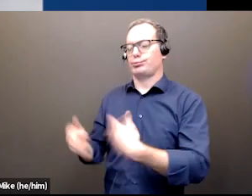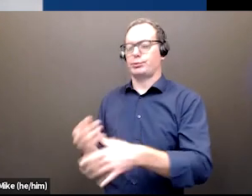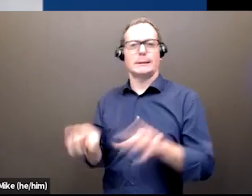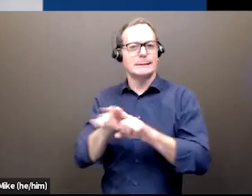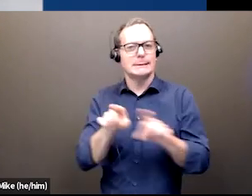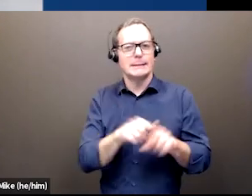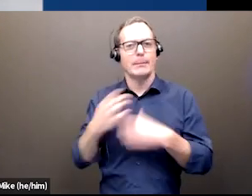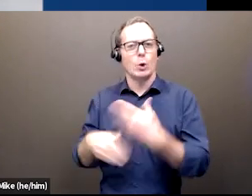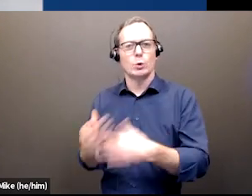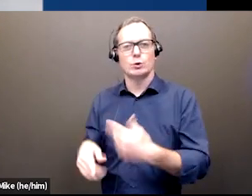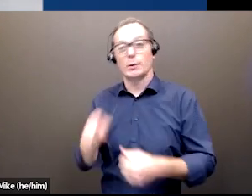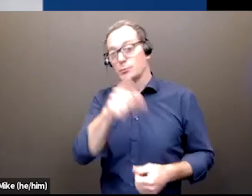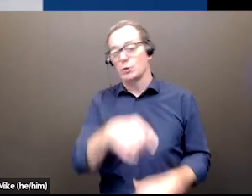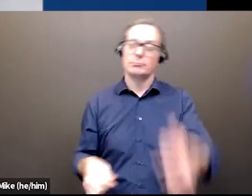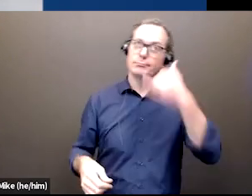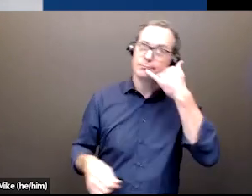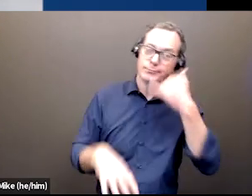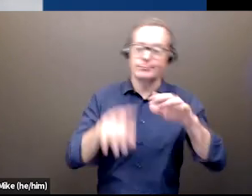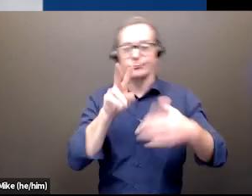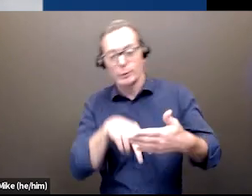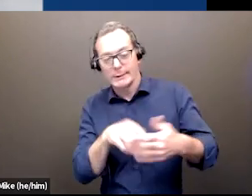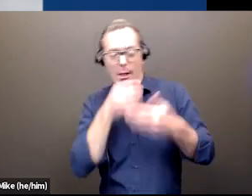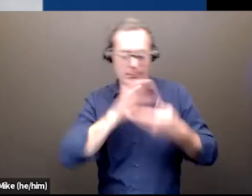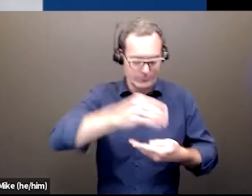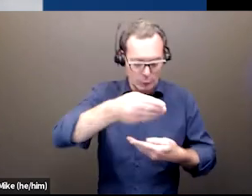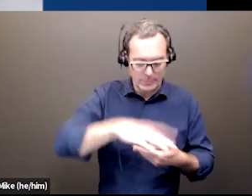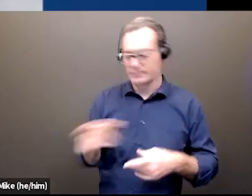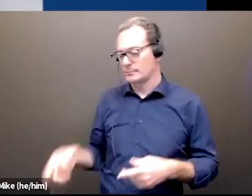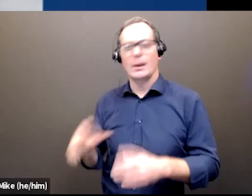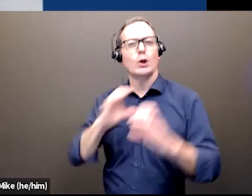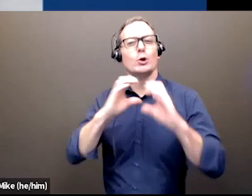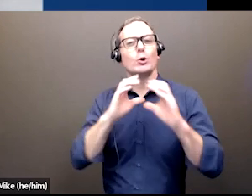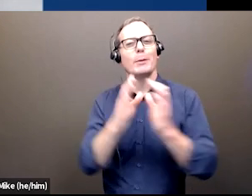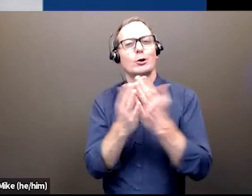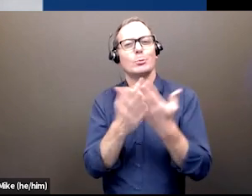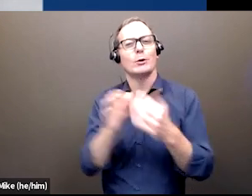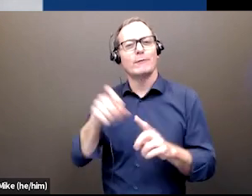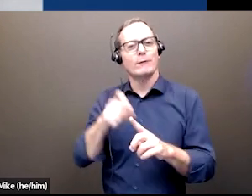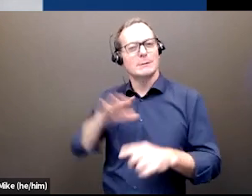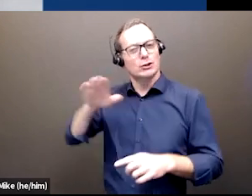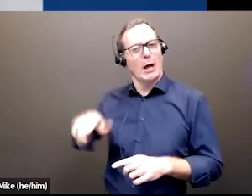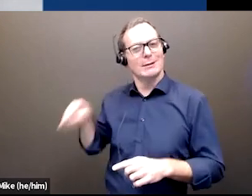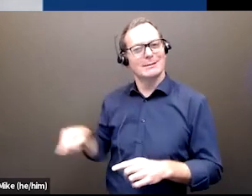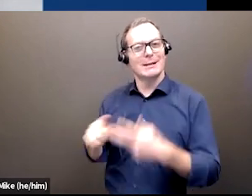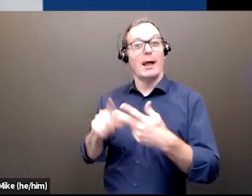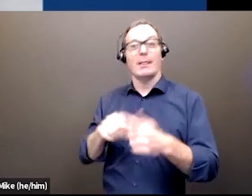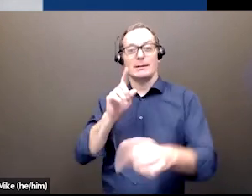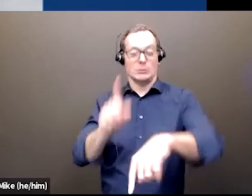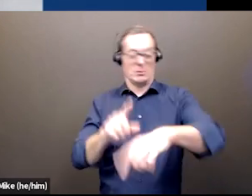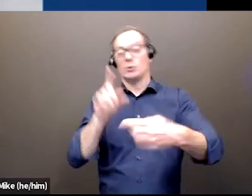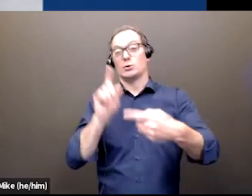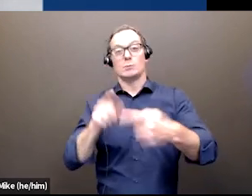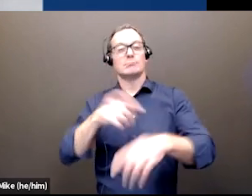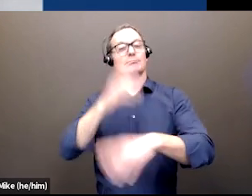you listen to your phone messages, read your mail and your child's communication book from school and respond until it's time for your children to go